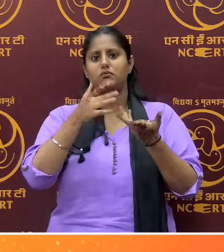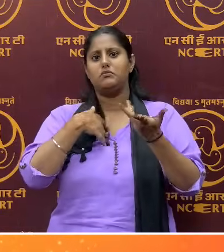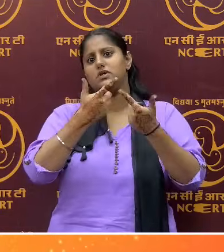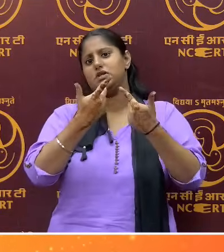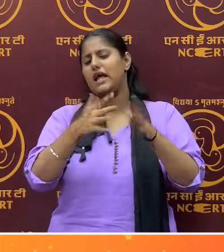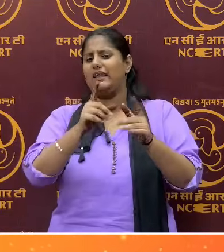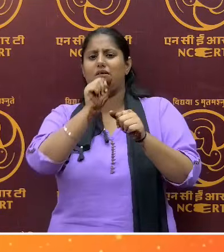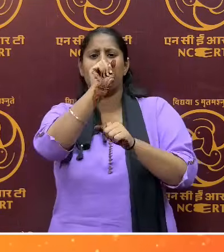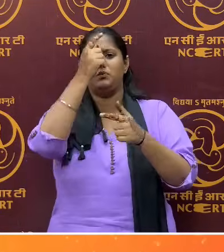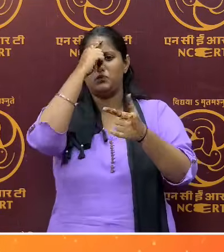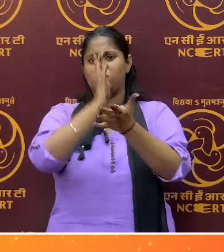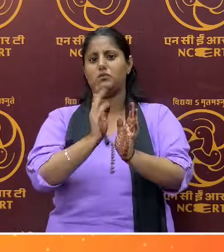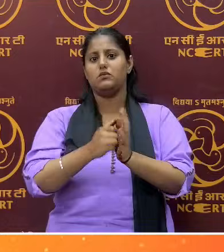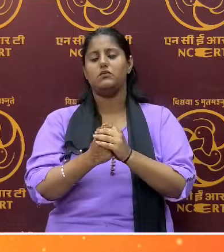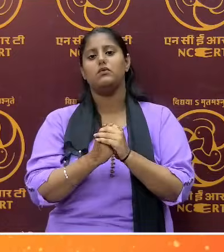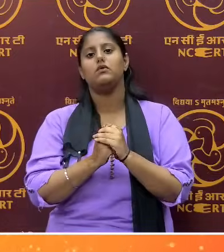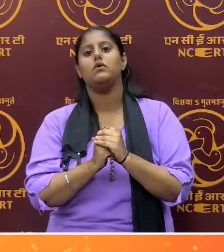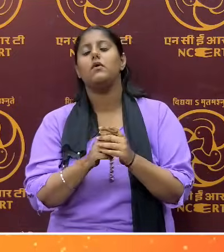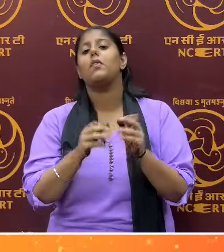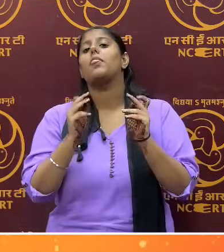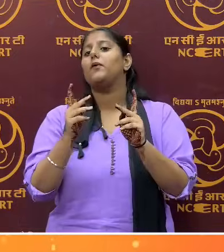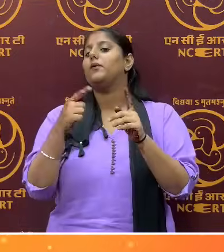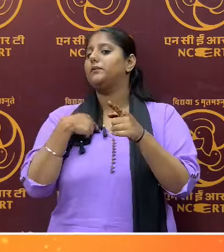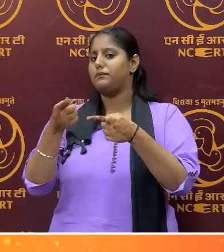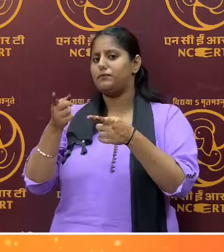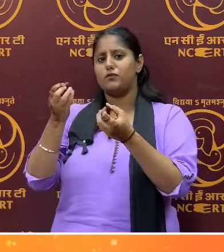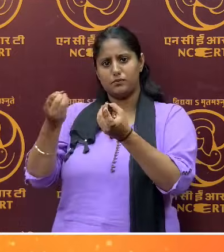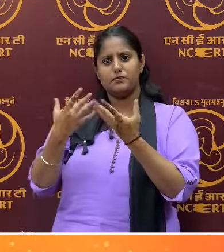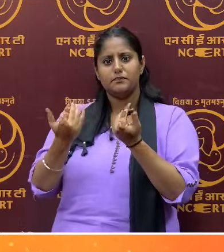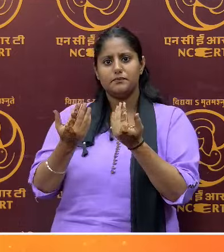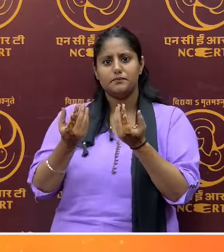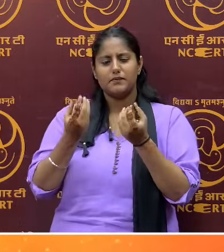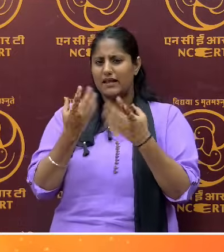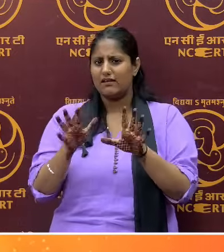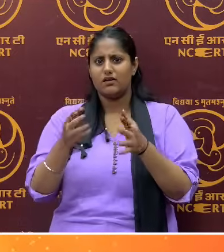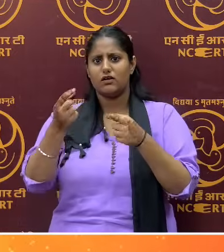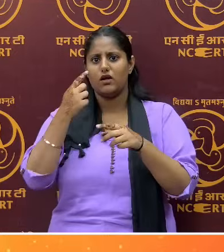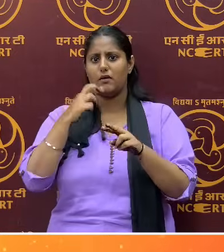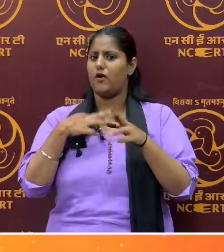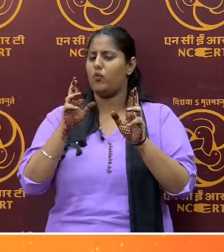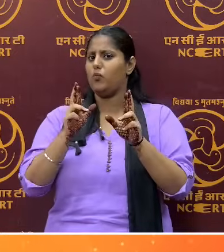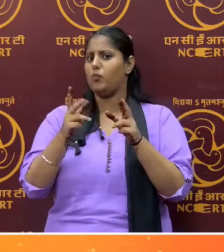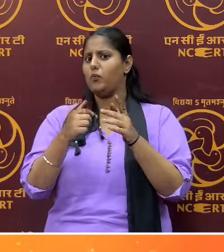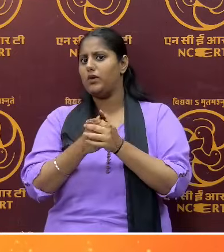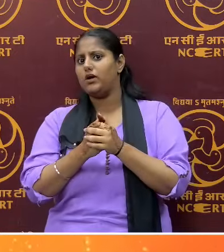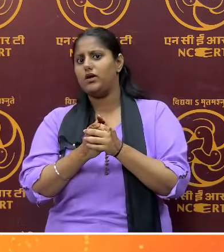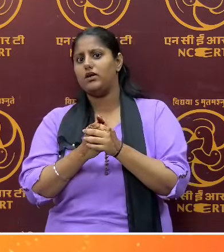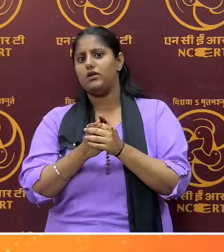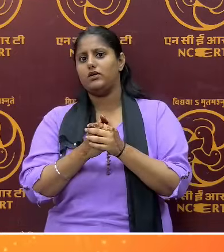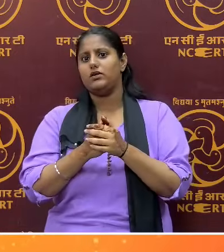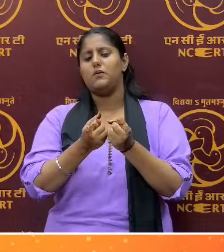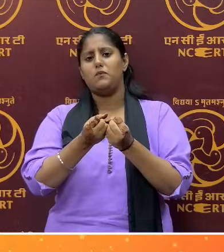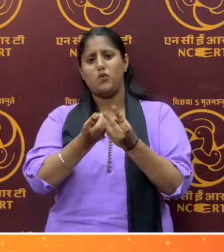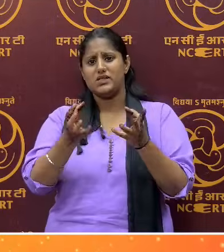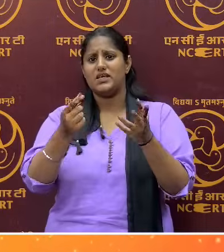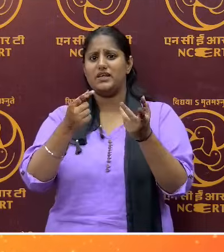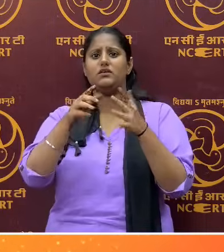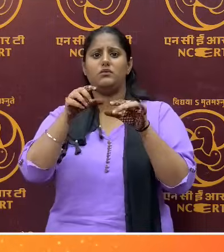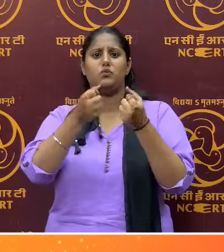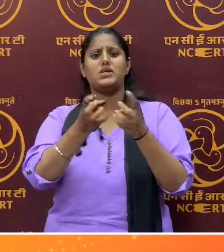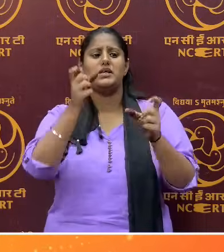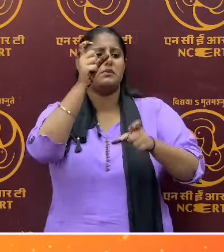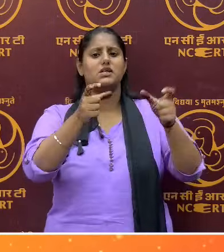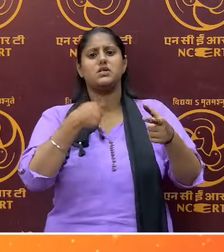relevant detail in your Aadhaar. Right. Ma'am, would you like to add something to it? Because I'm sure that since a lot of stakeholders are using